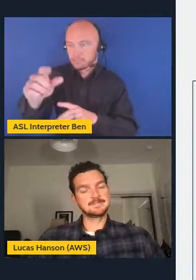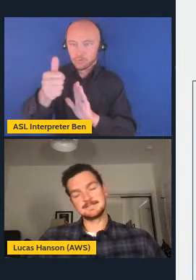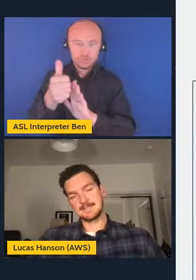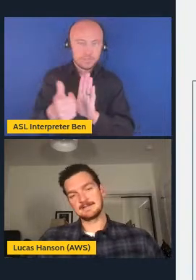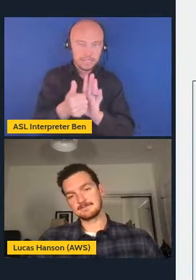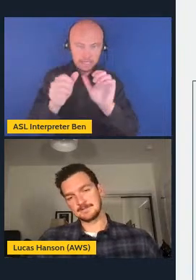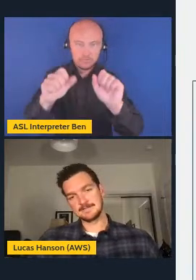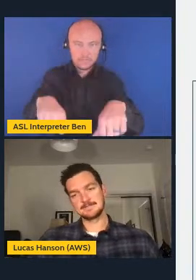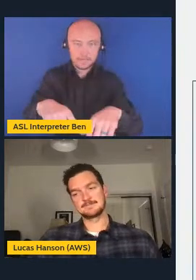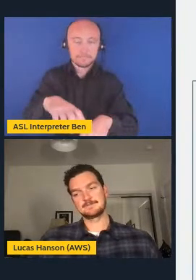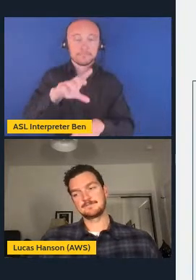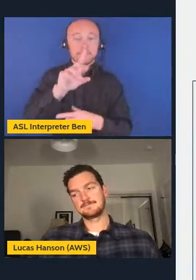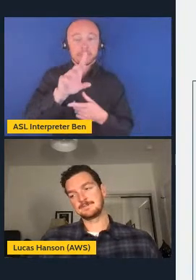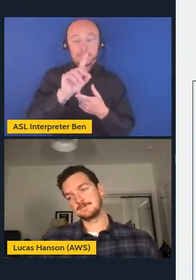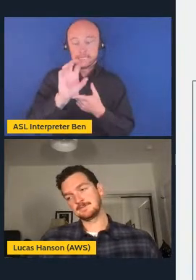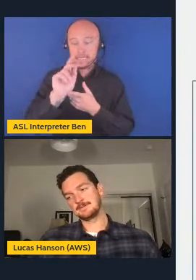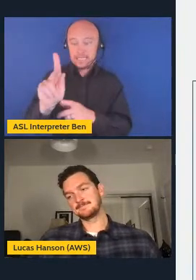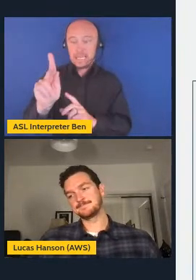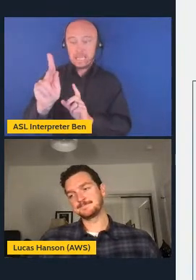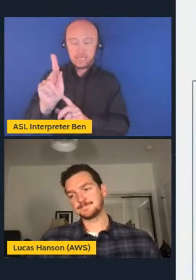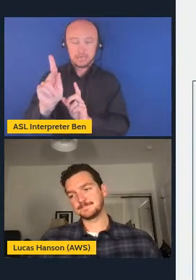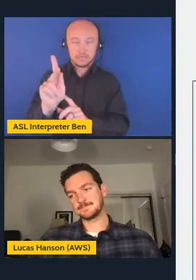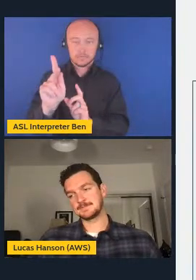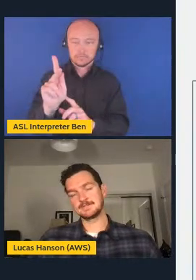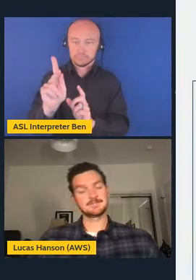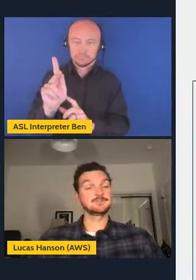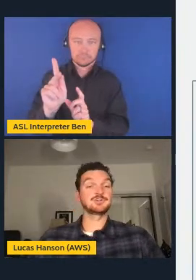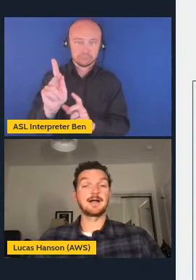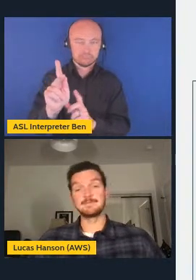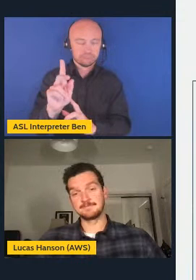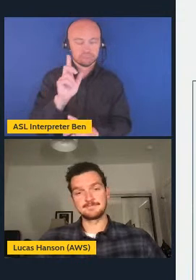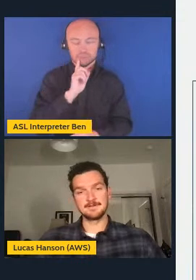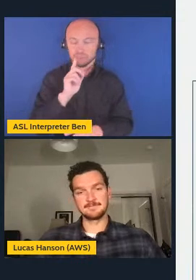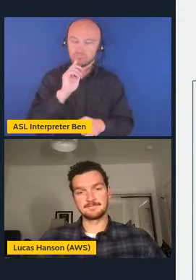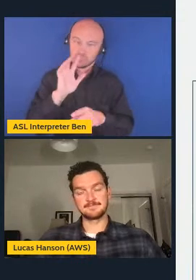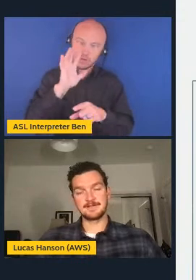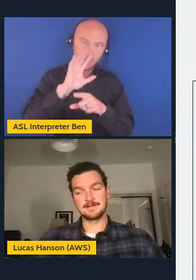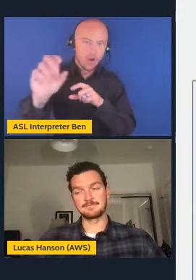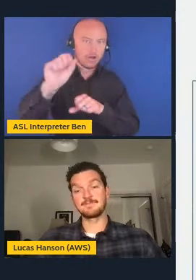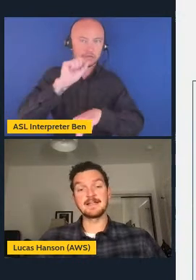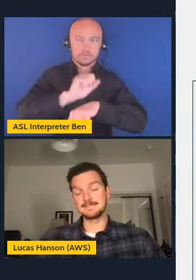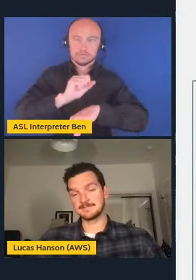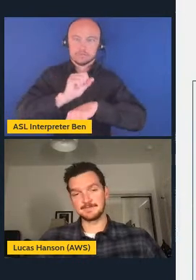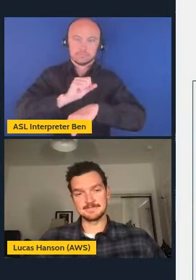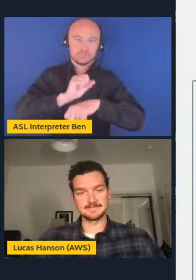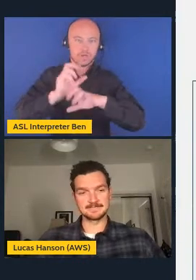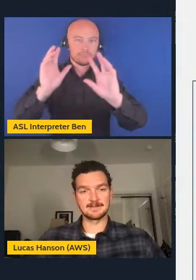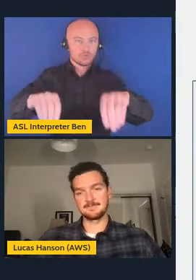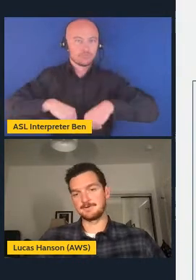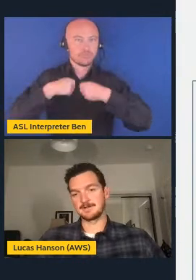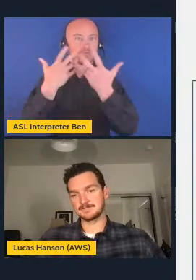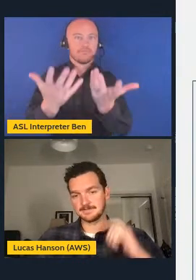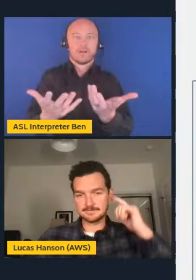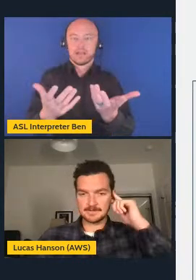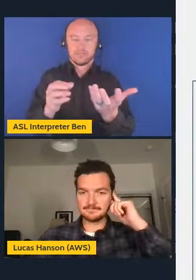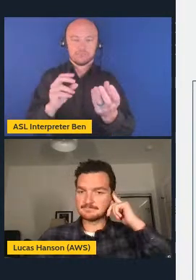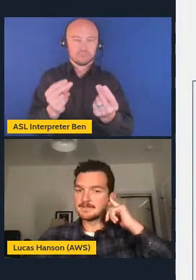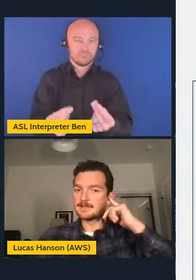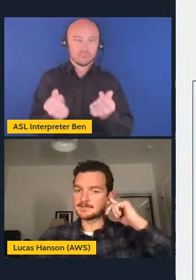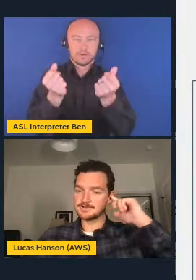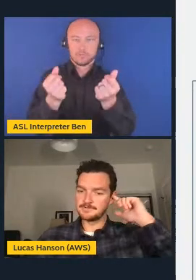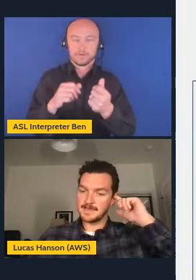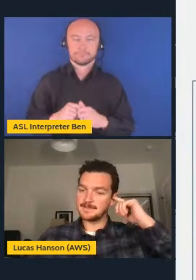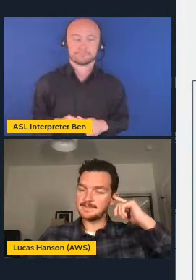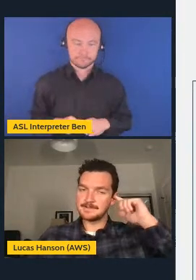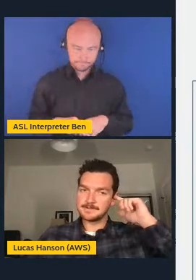So the DDK really sort of does a good job of providing some of these things out of the box, and